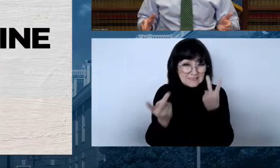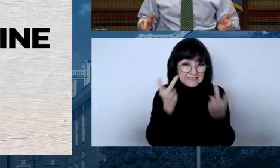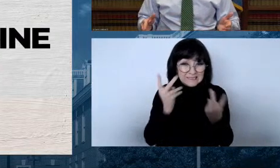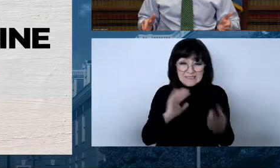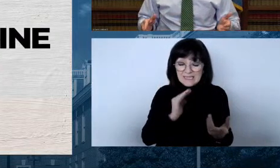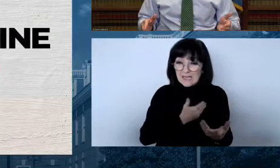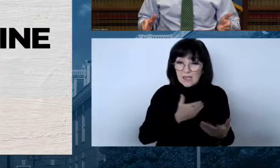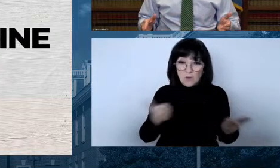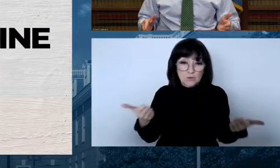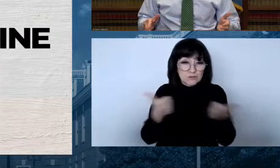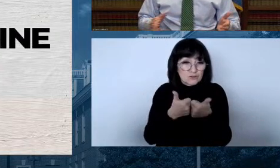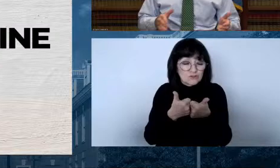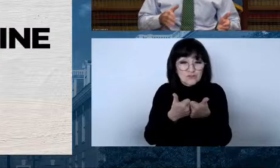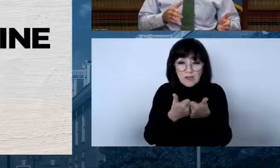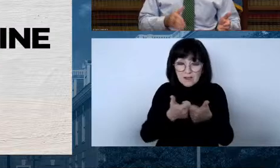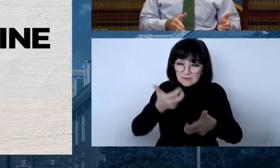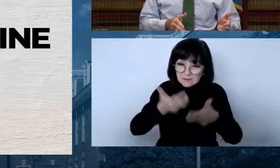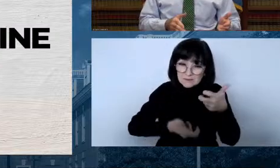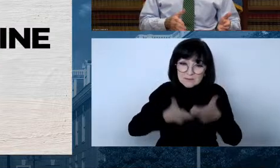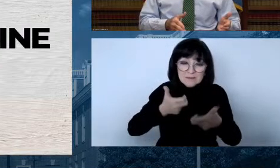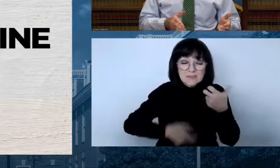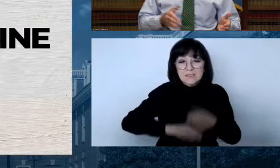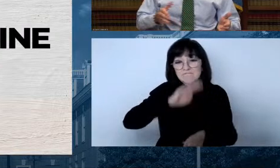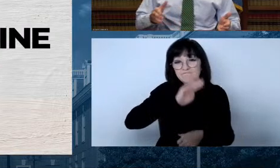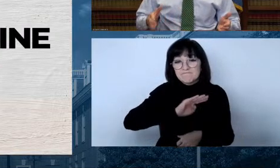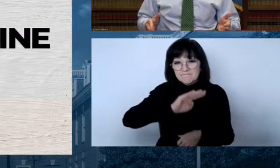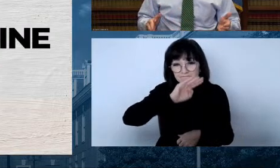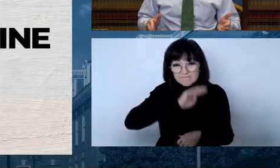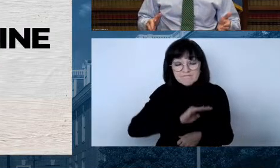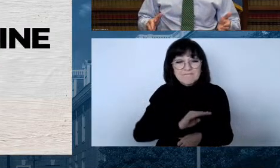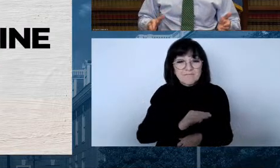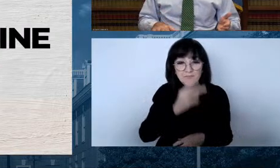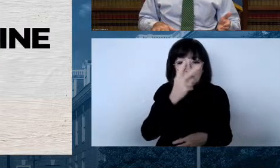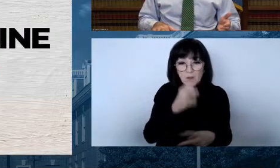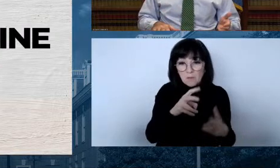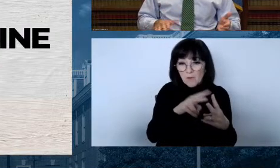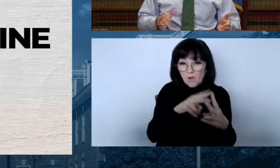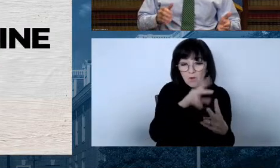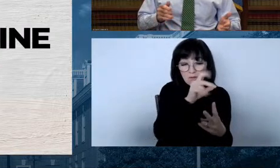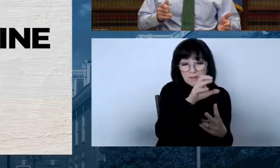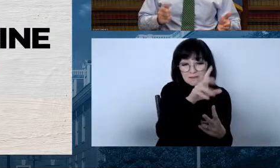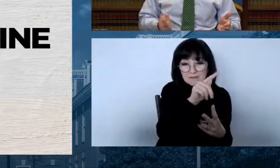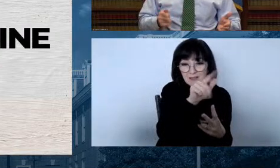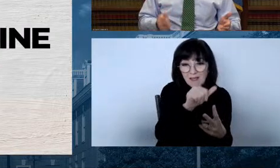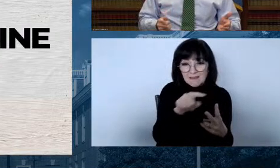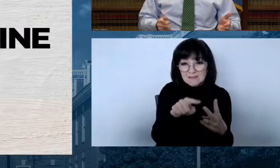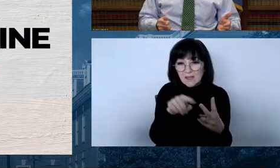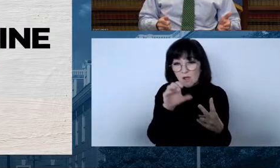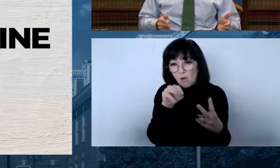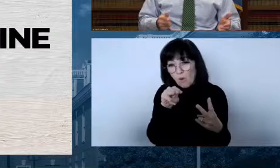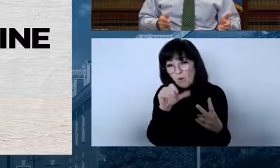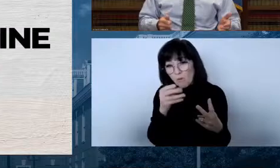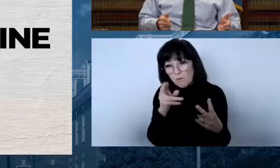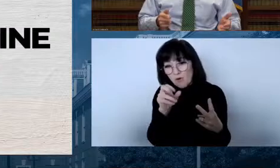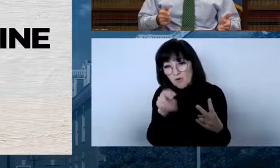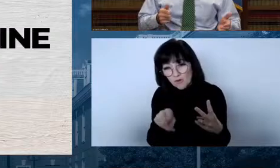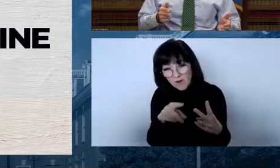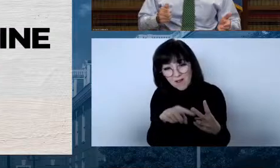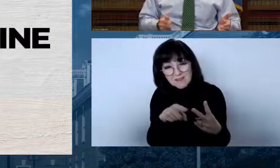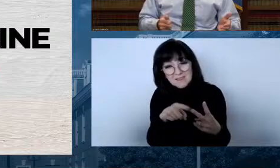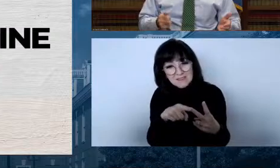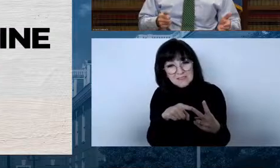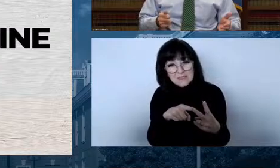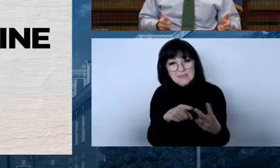we face the Delta variant and Omicron coming, it's really about making sure that